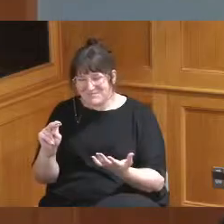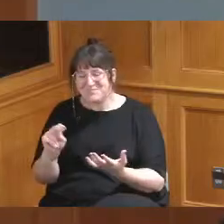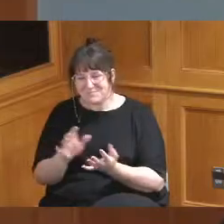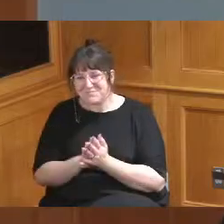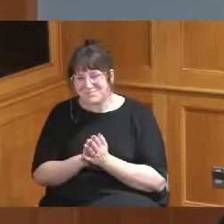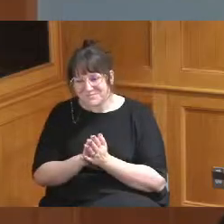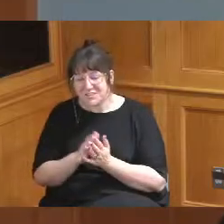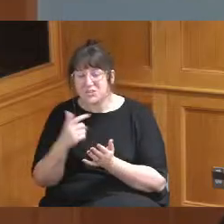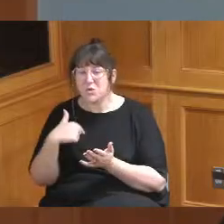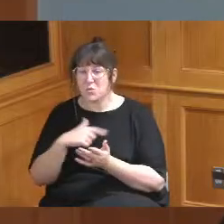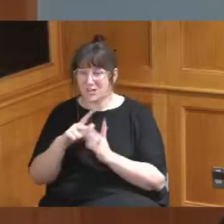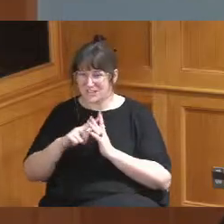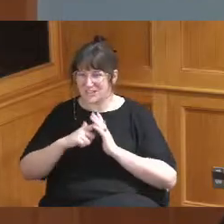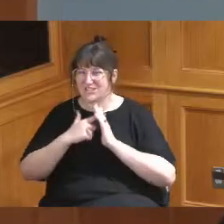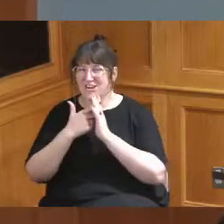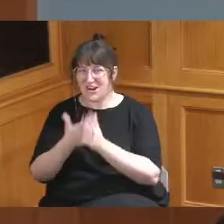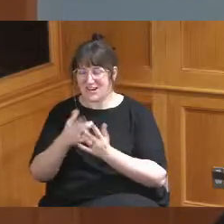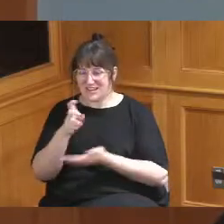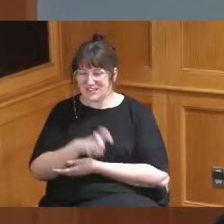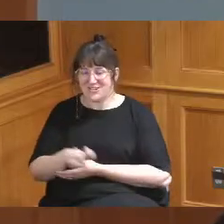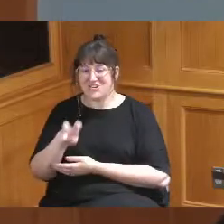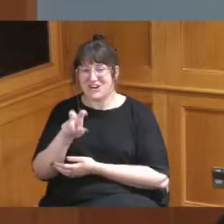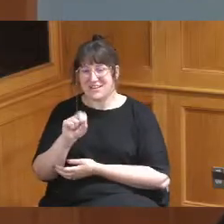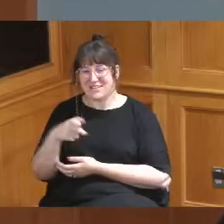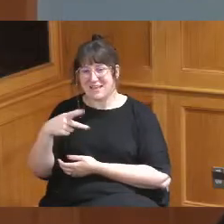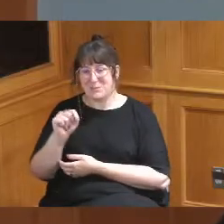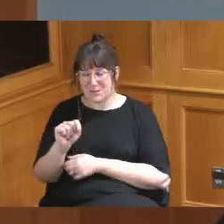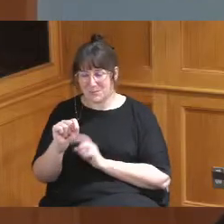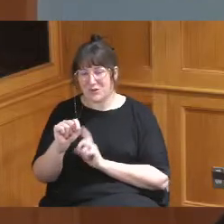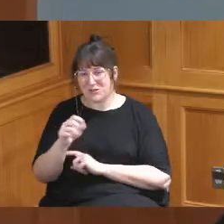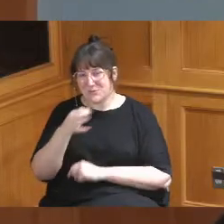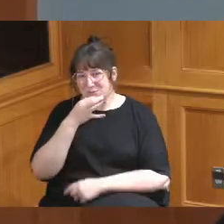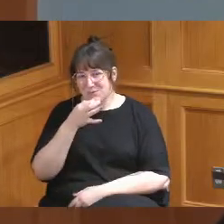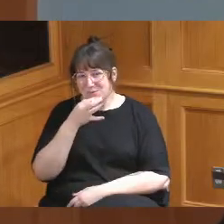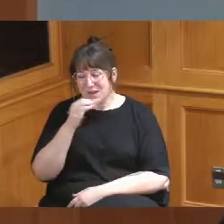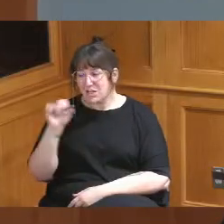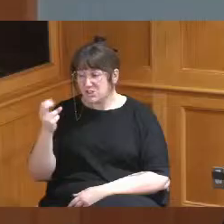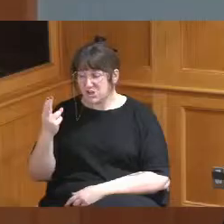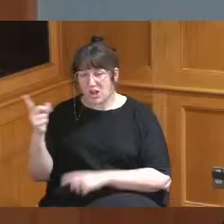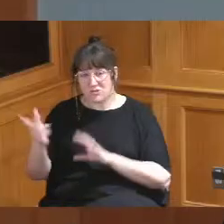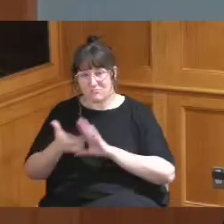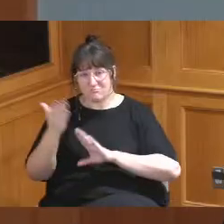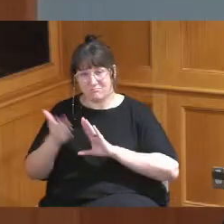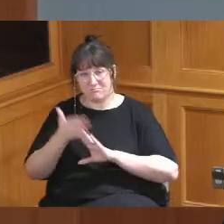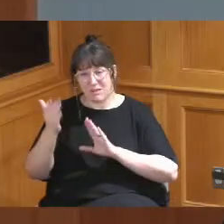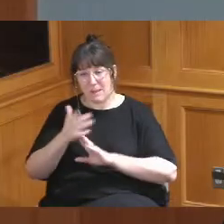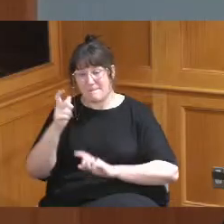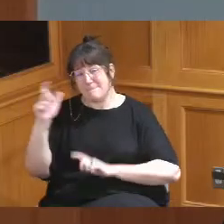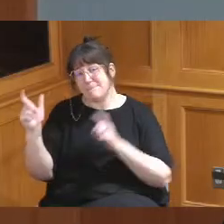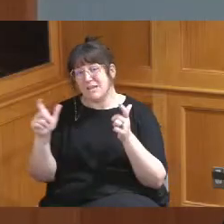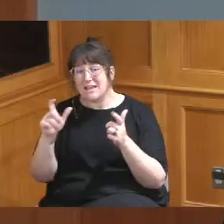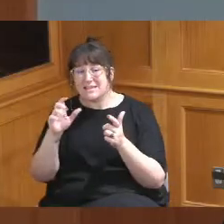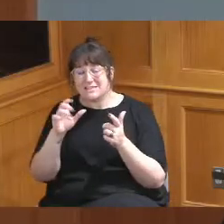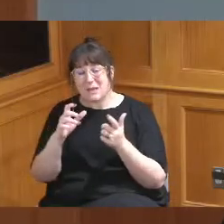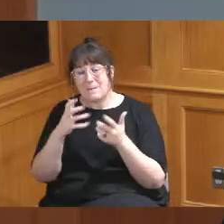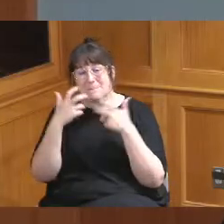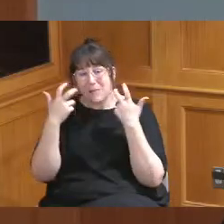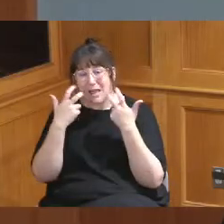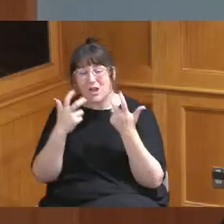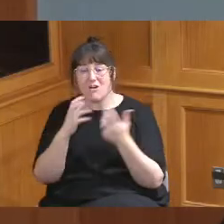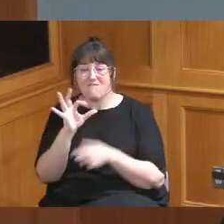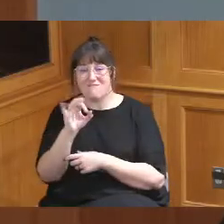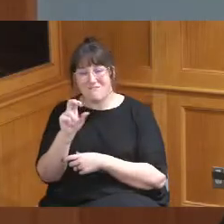And so we're starting that journey. I'm starting that journey here in September. Josh runs one of the largest Bengals fan groups in any social